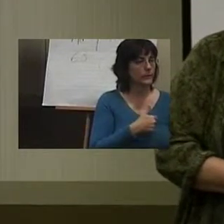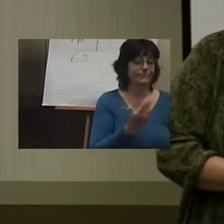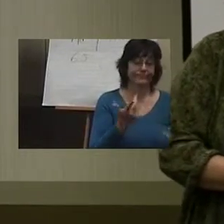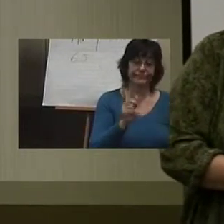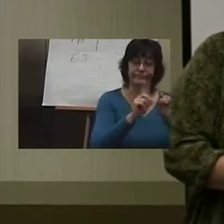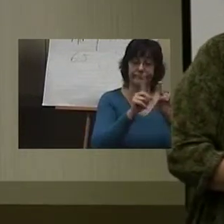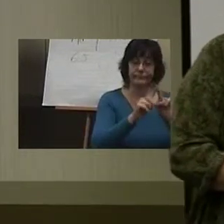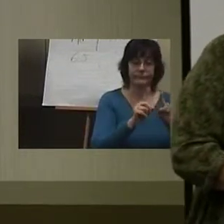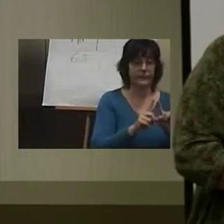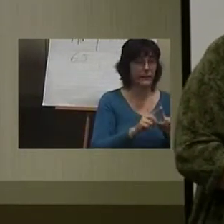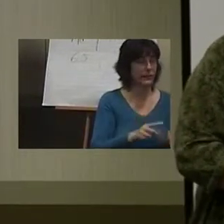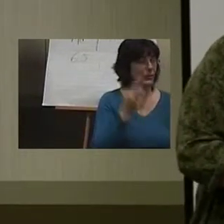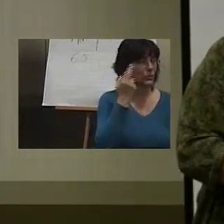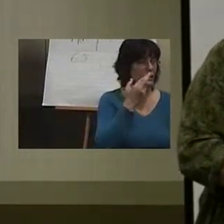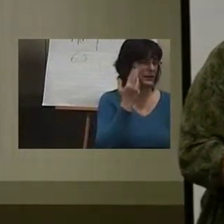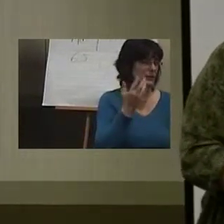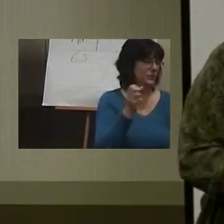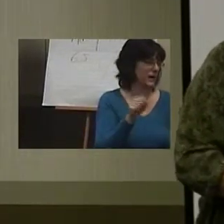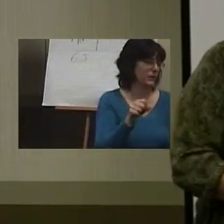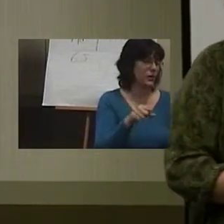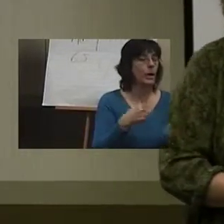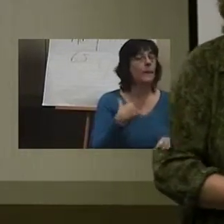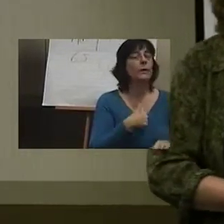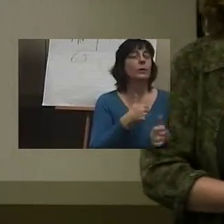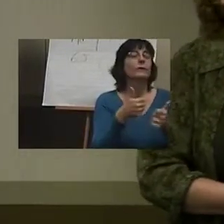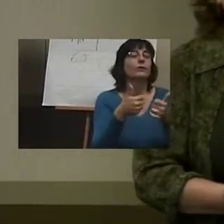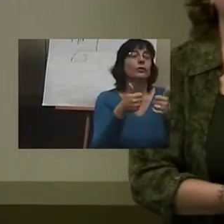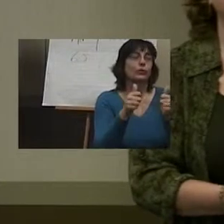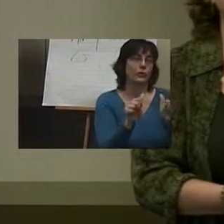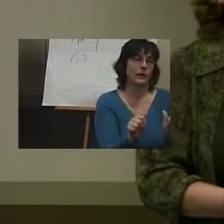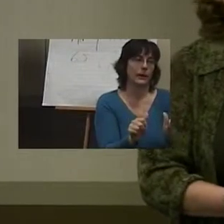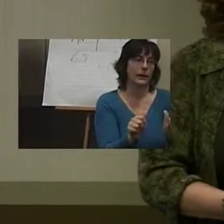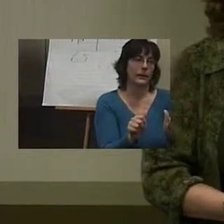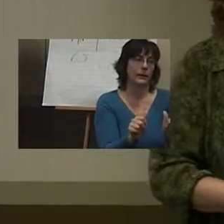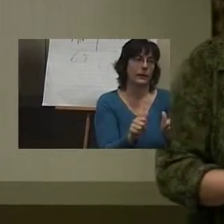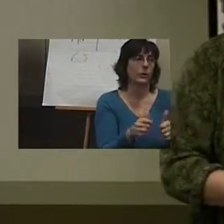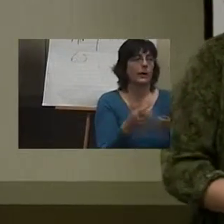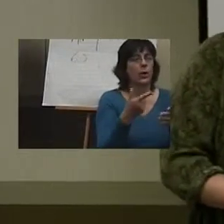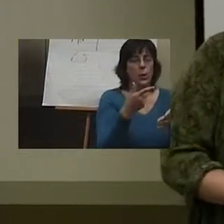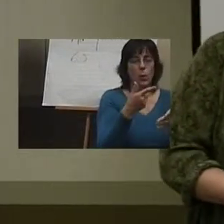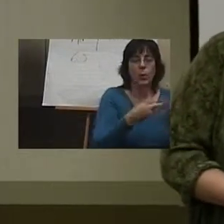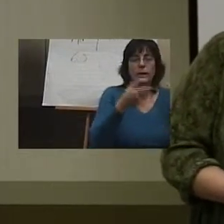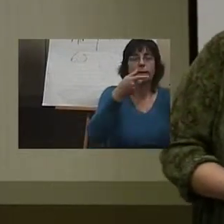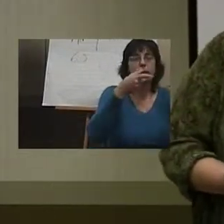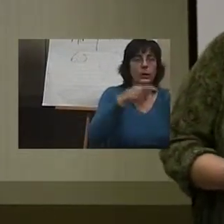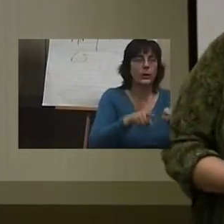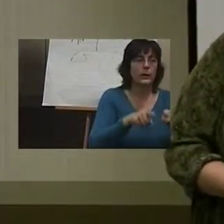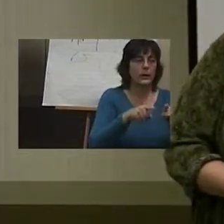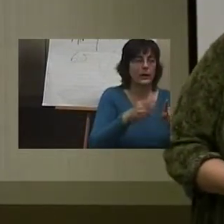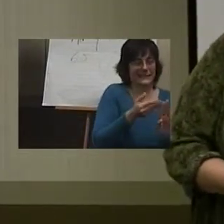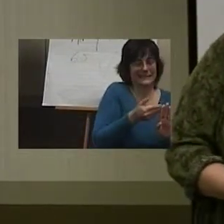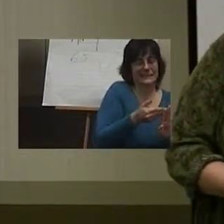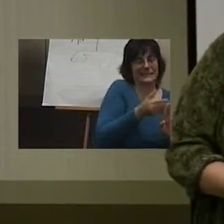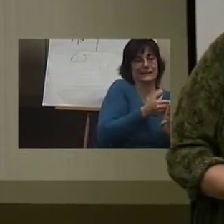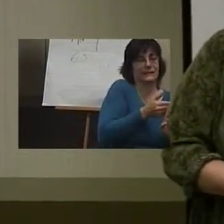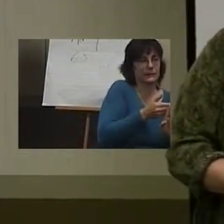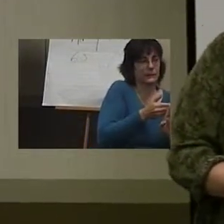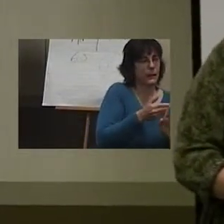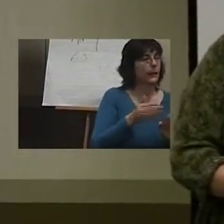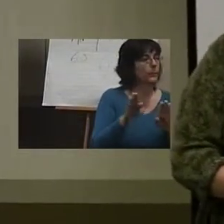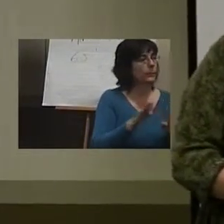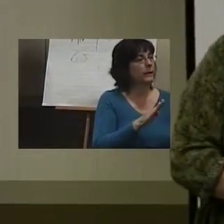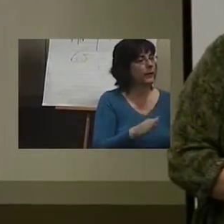reasons. But still we make the attempt. What are the antecedents? What are the things that are happening right before